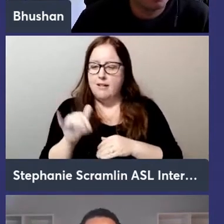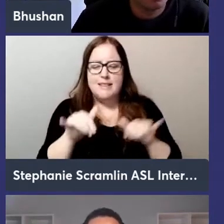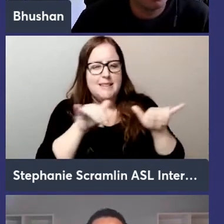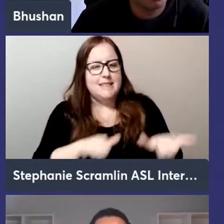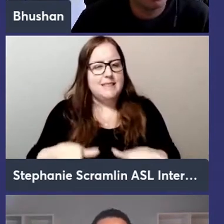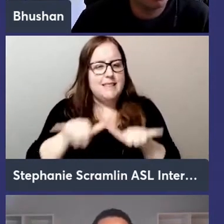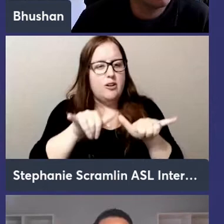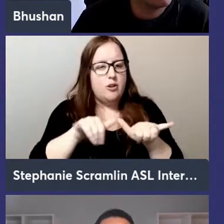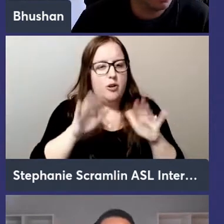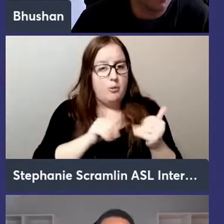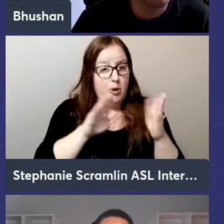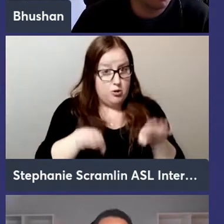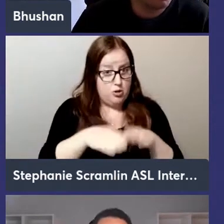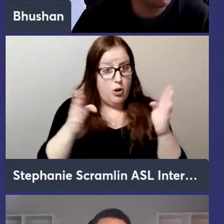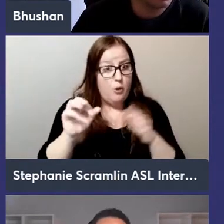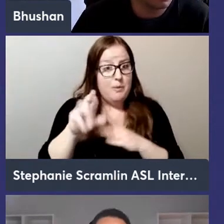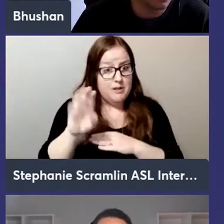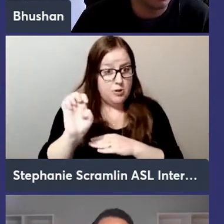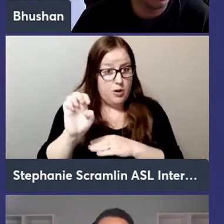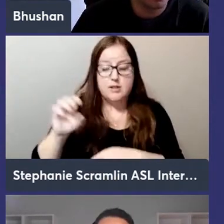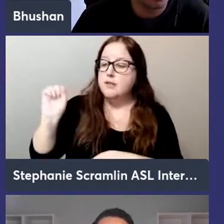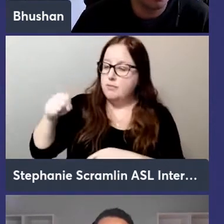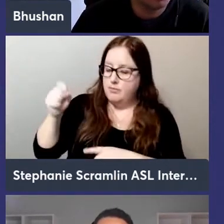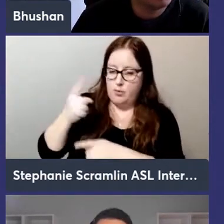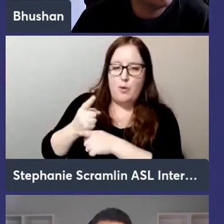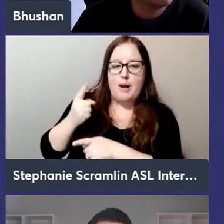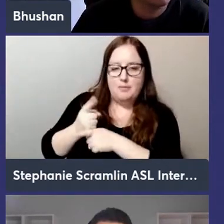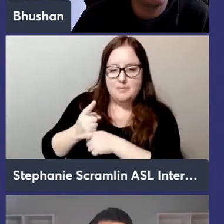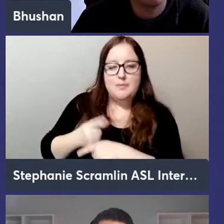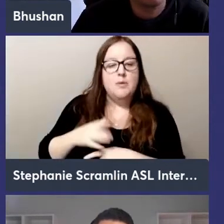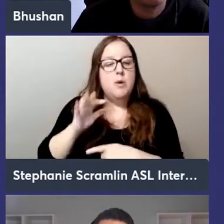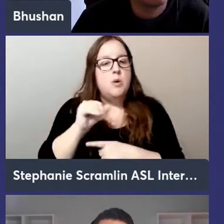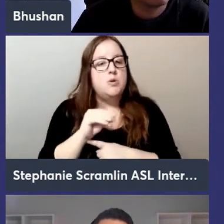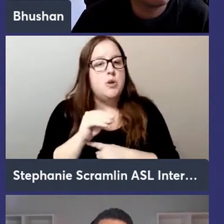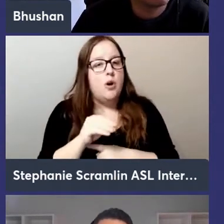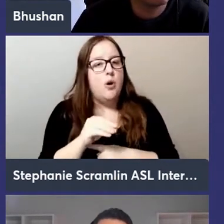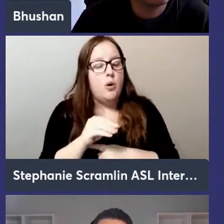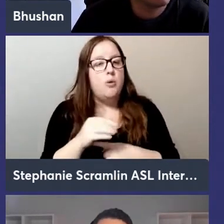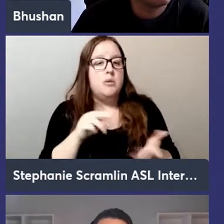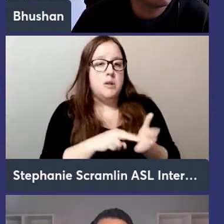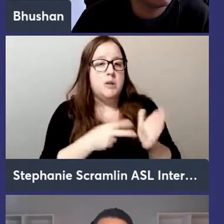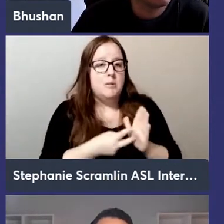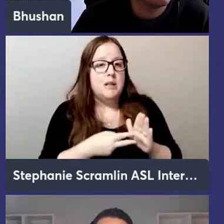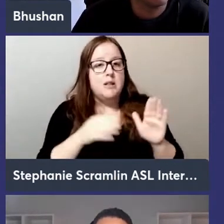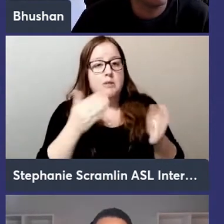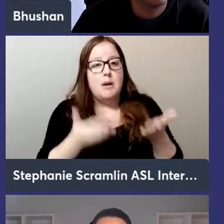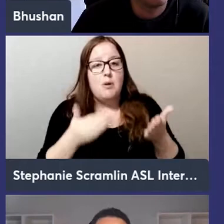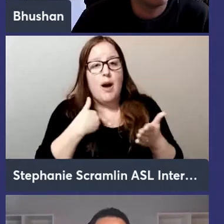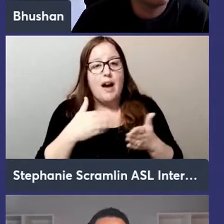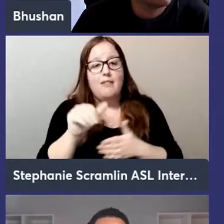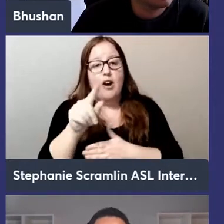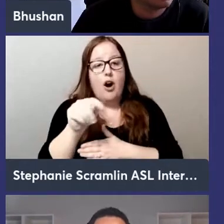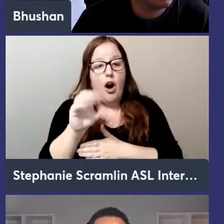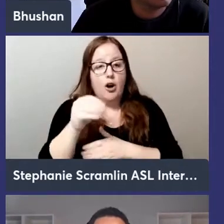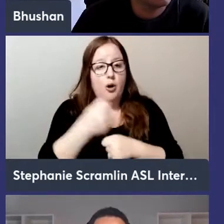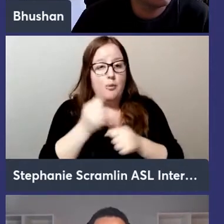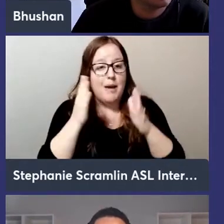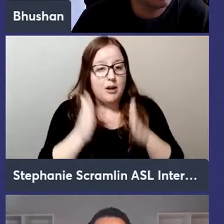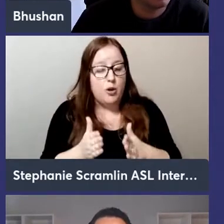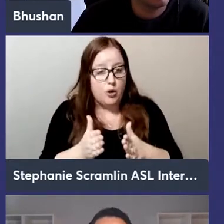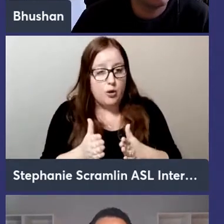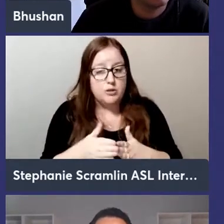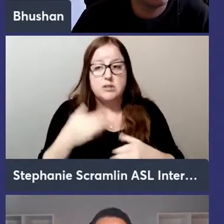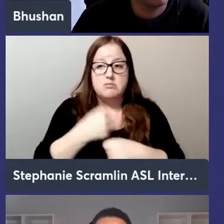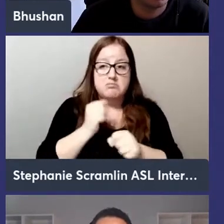approach that's open source. Yep, that is correct. So there's like a likelihood where you can have automotive manufacturers making these